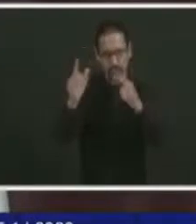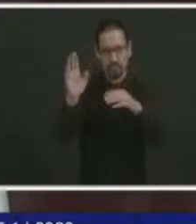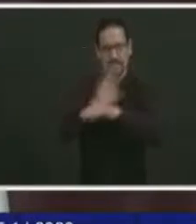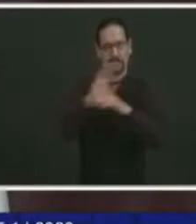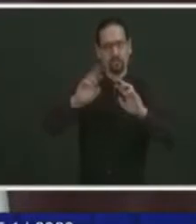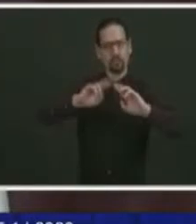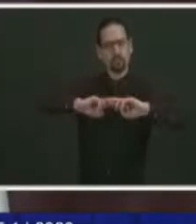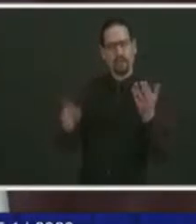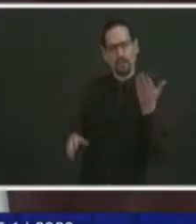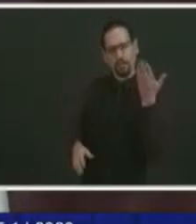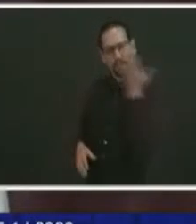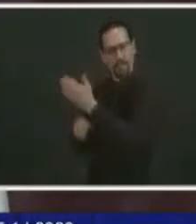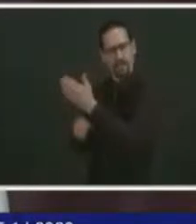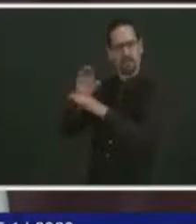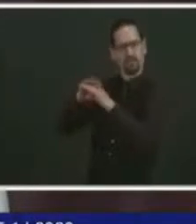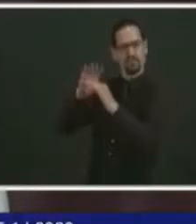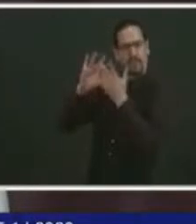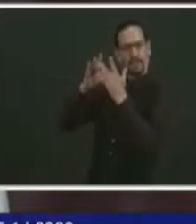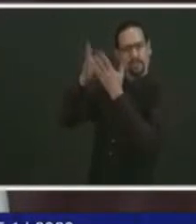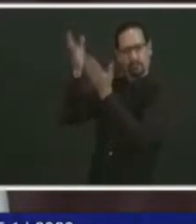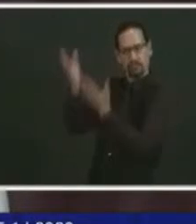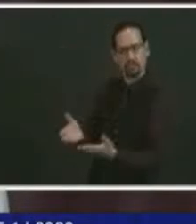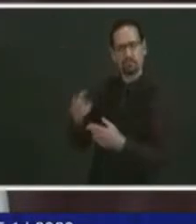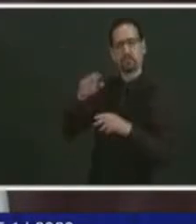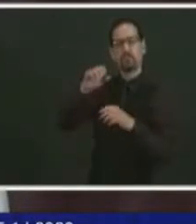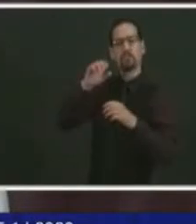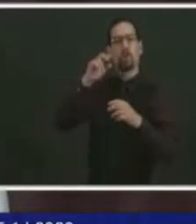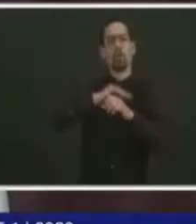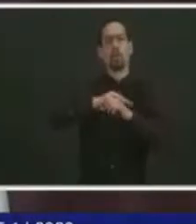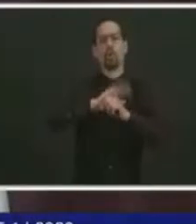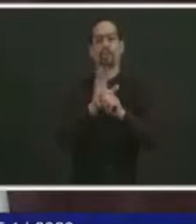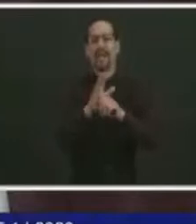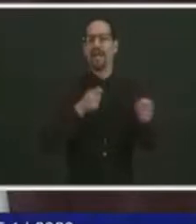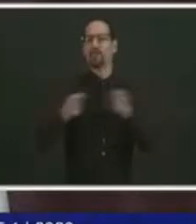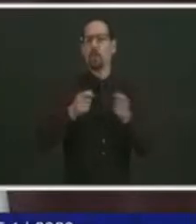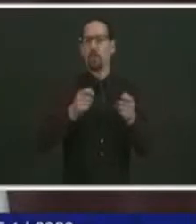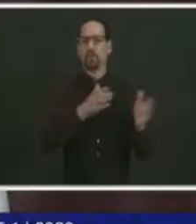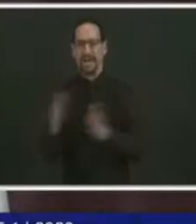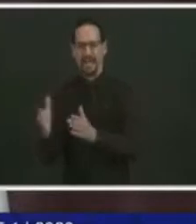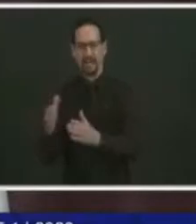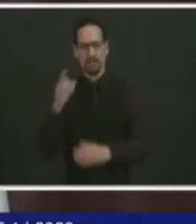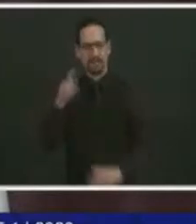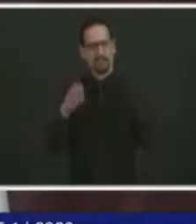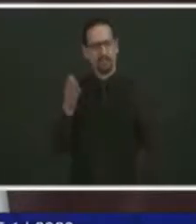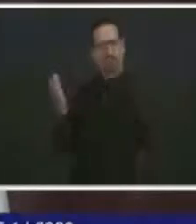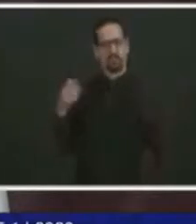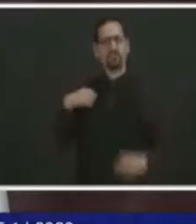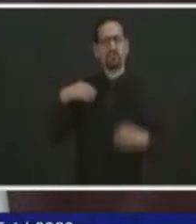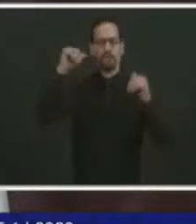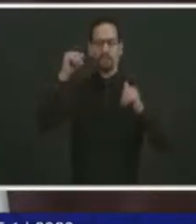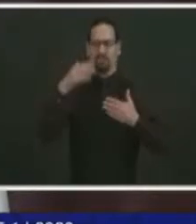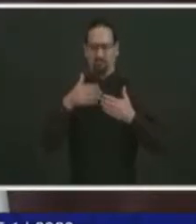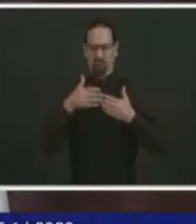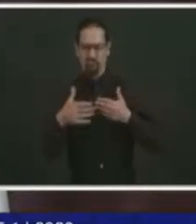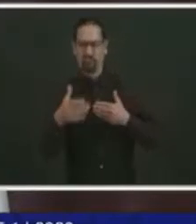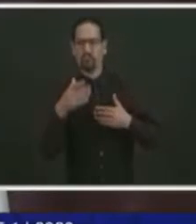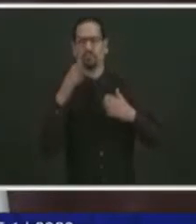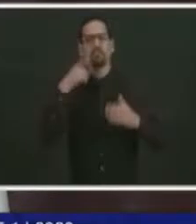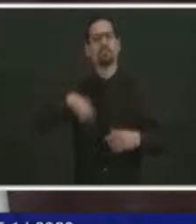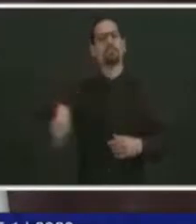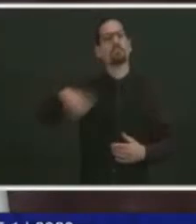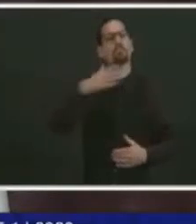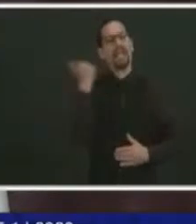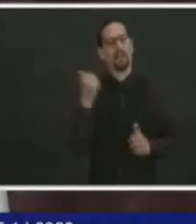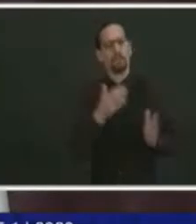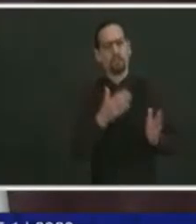whole thing is, we've said, we're working for the best, but planning for the worst. The way you plan for an outbreak, the way you plan